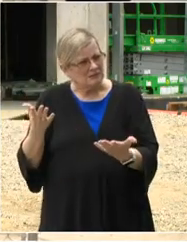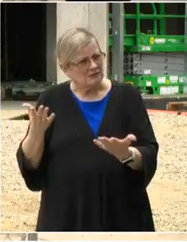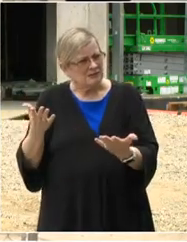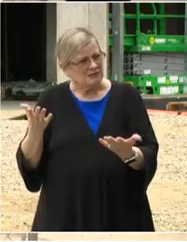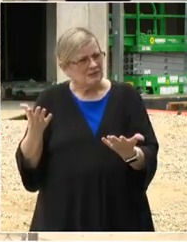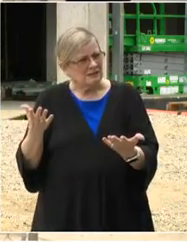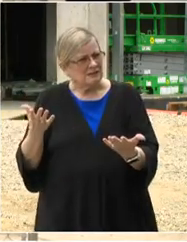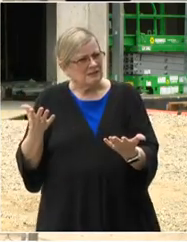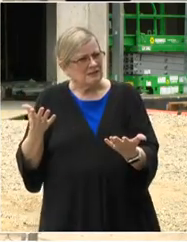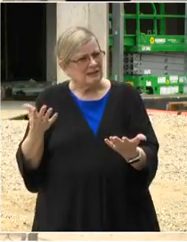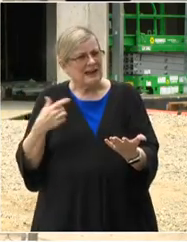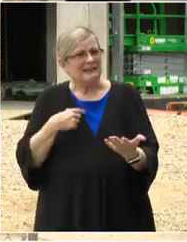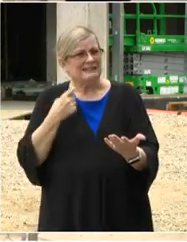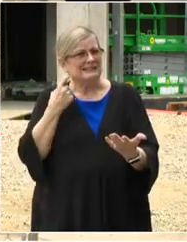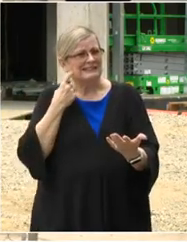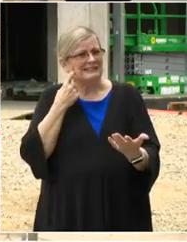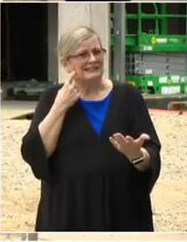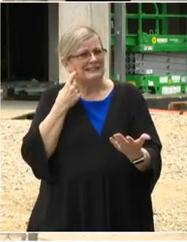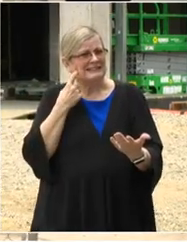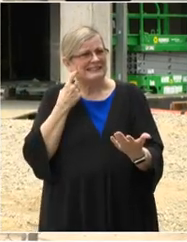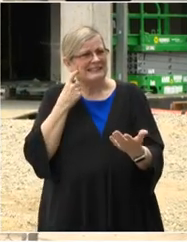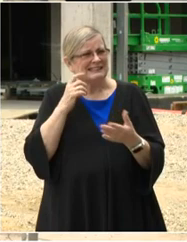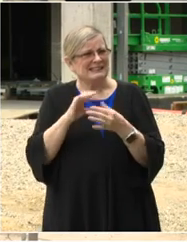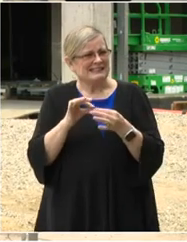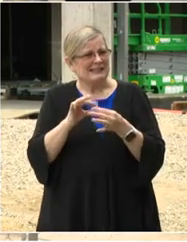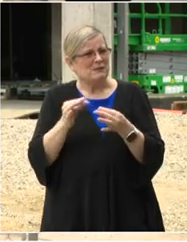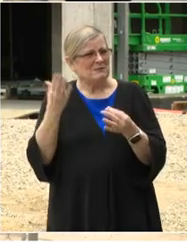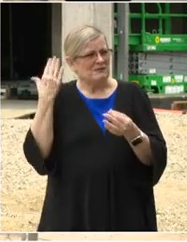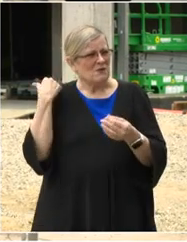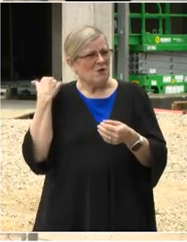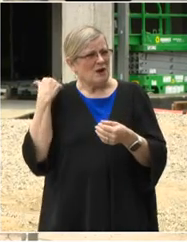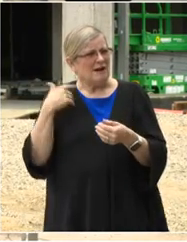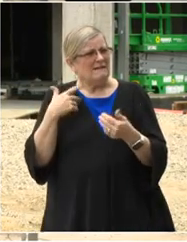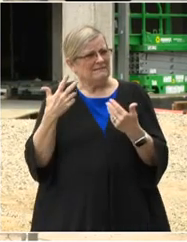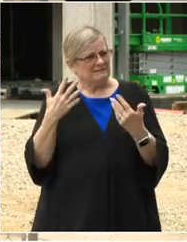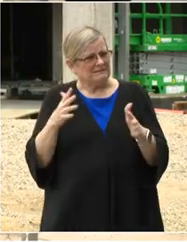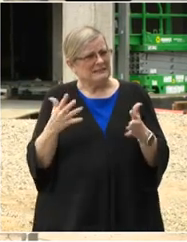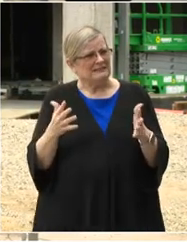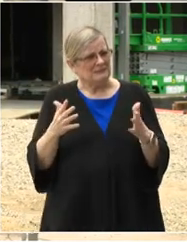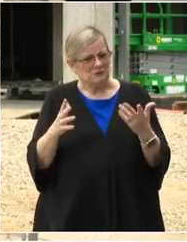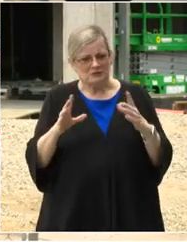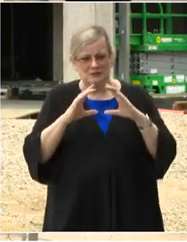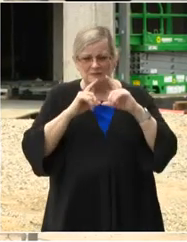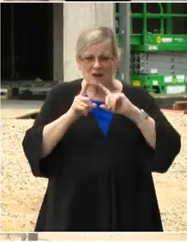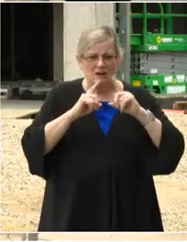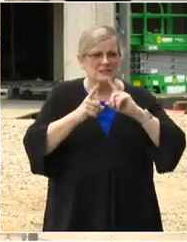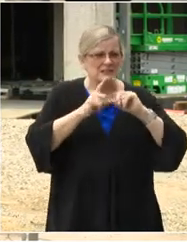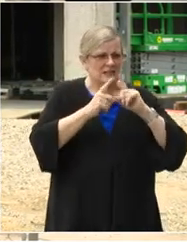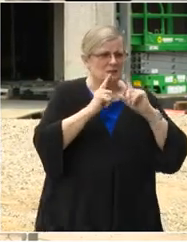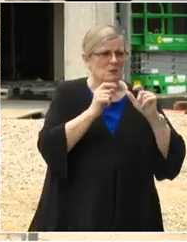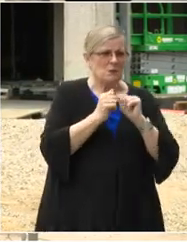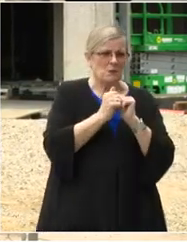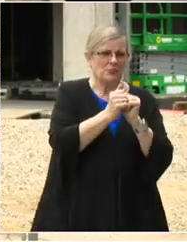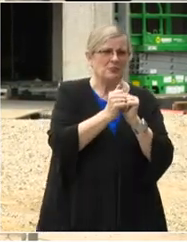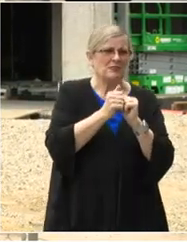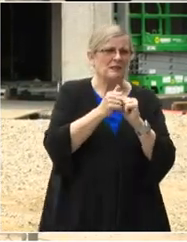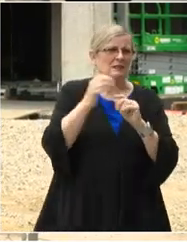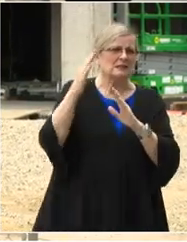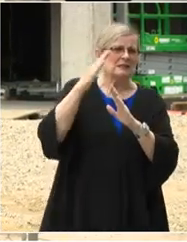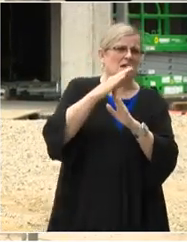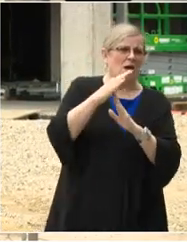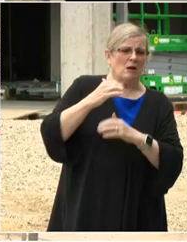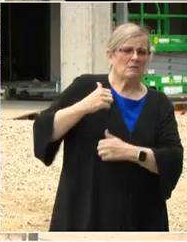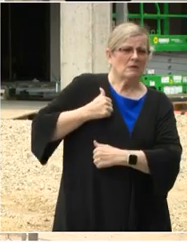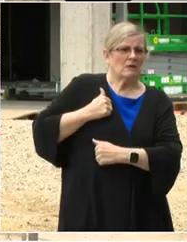I've said before that we've had a number of conversations with General Honore, who did the study for the